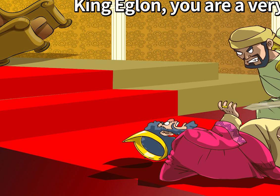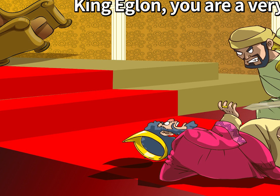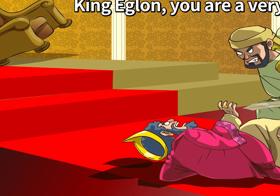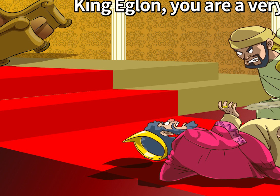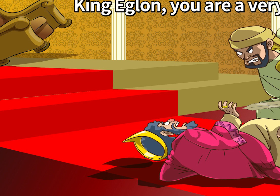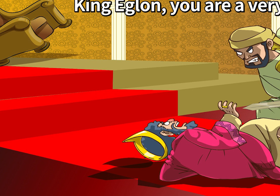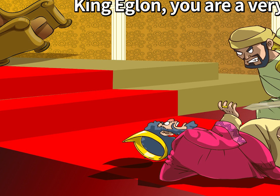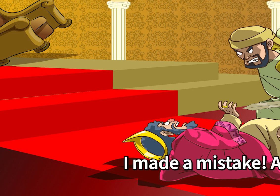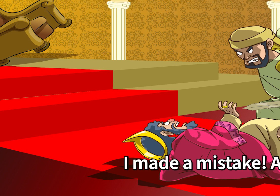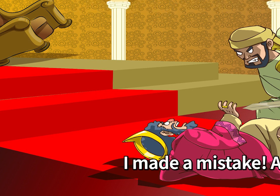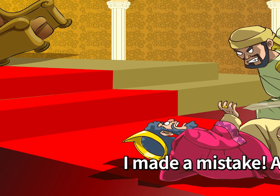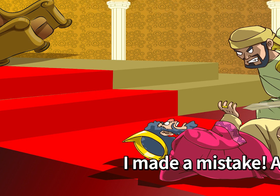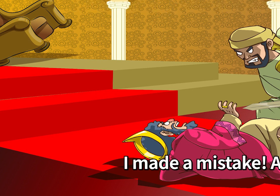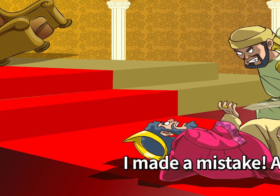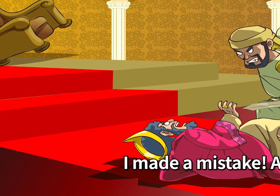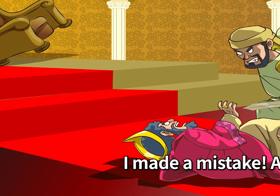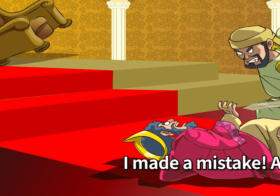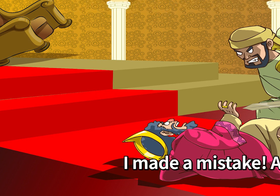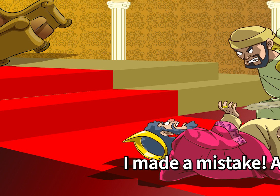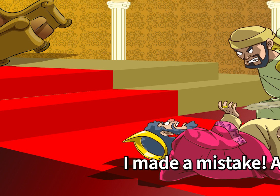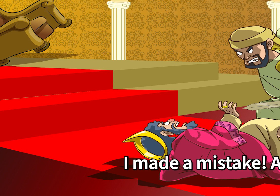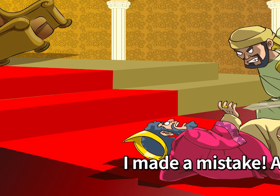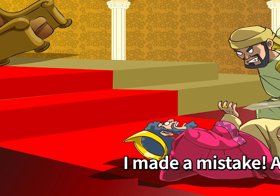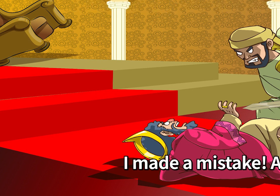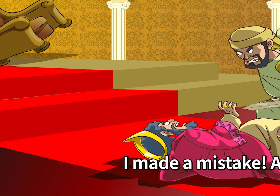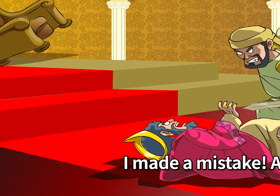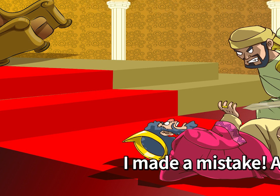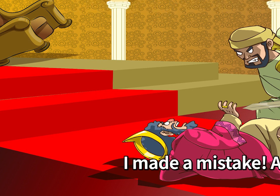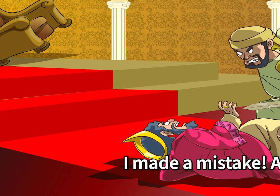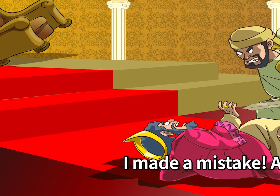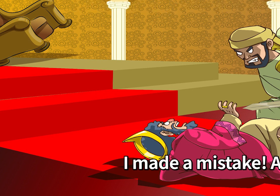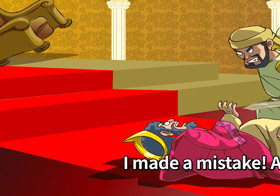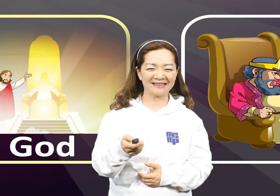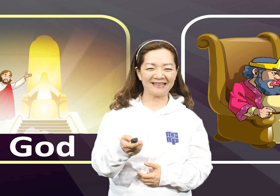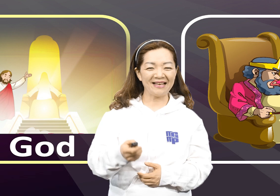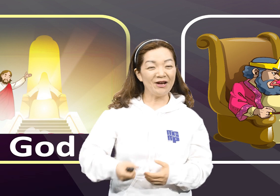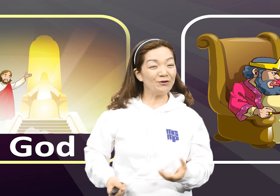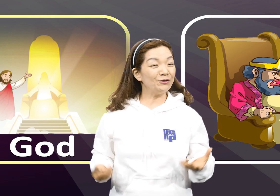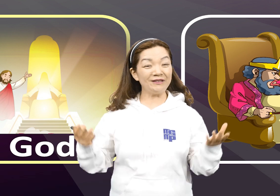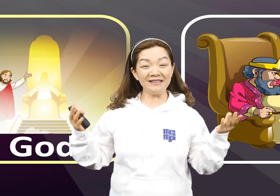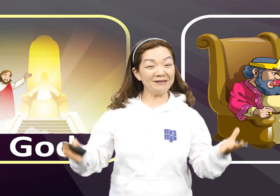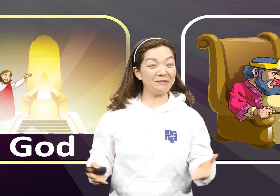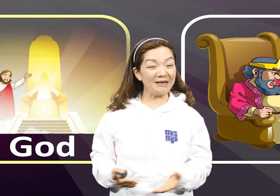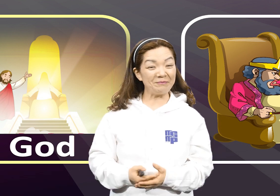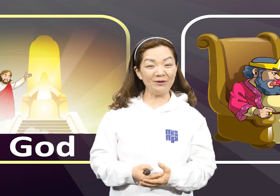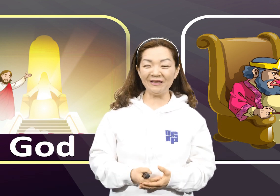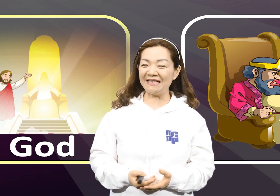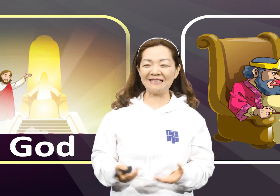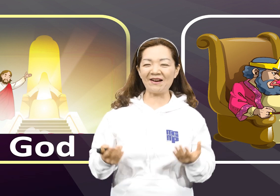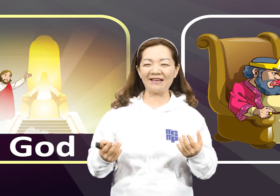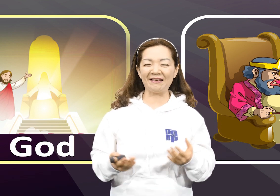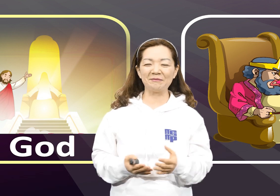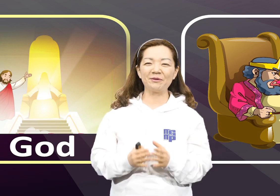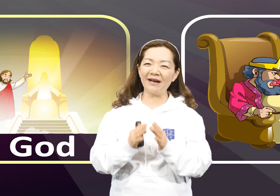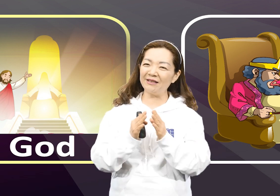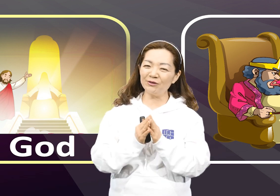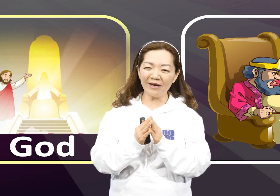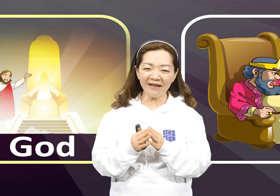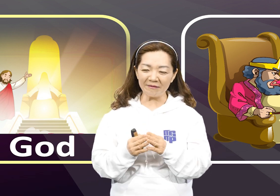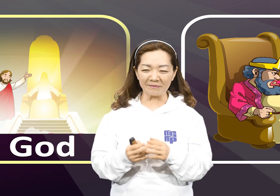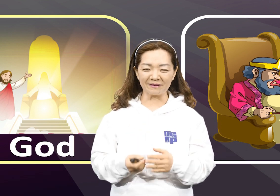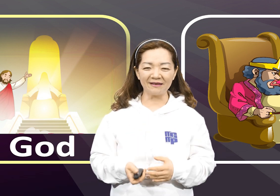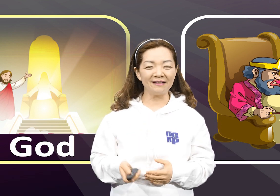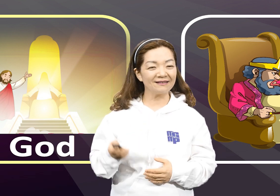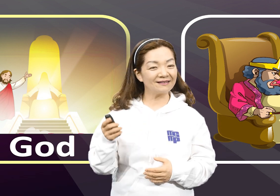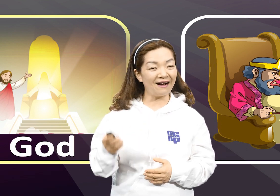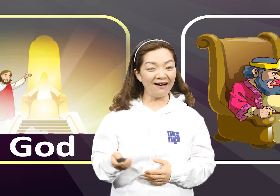king. I made a mistake. Oh! Who did the people Israel pray to